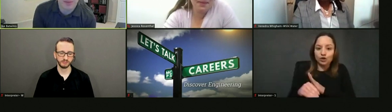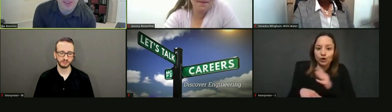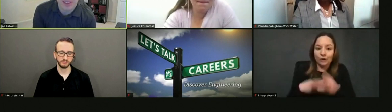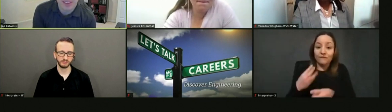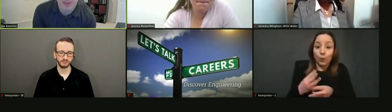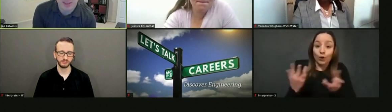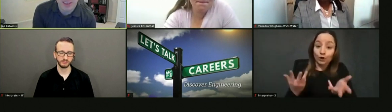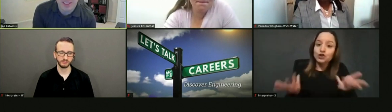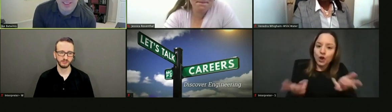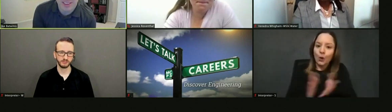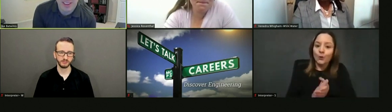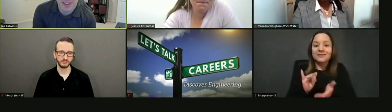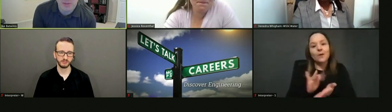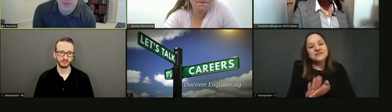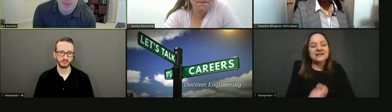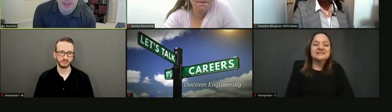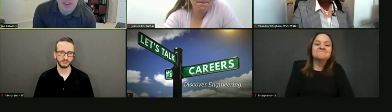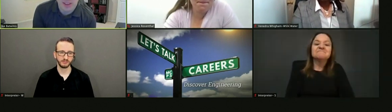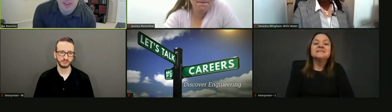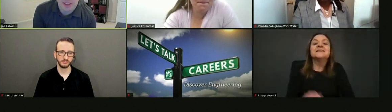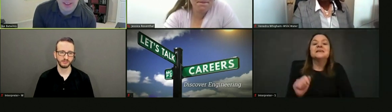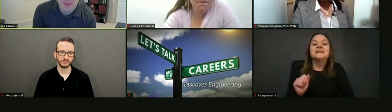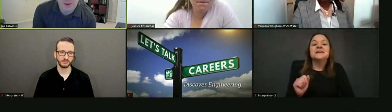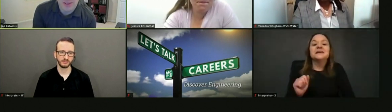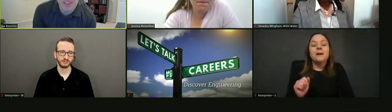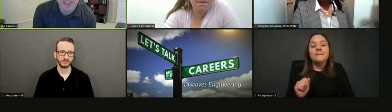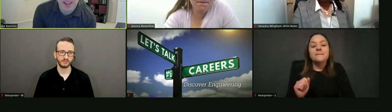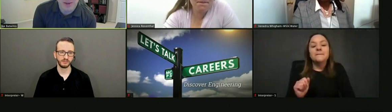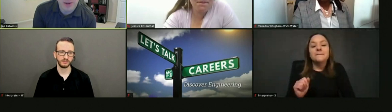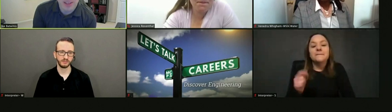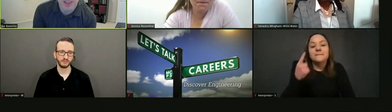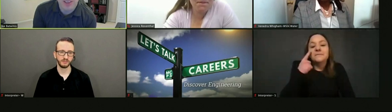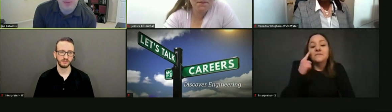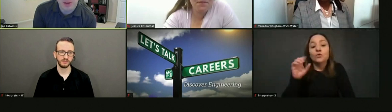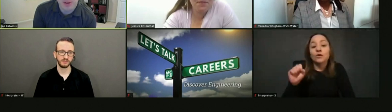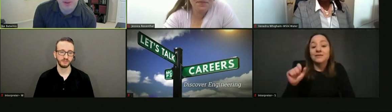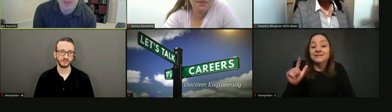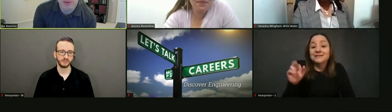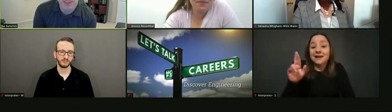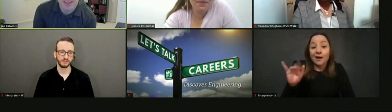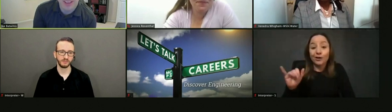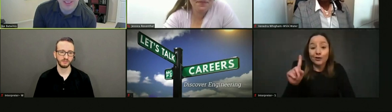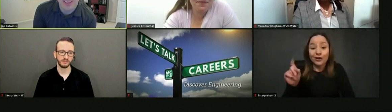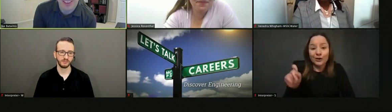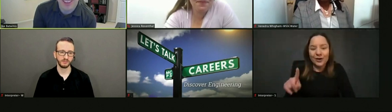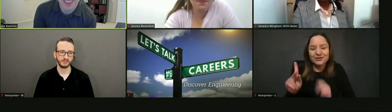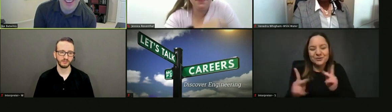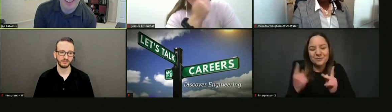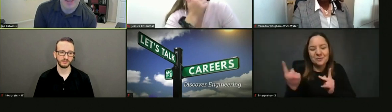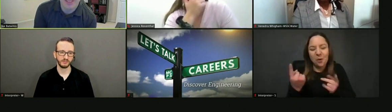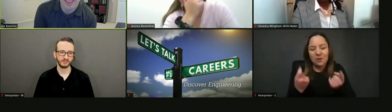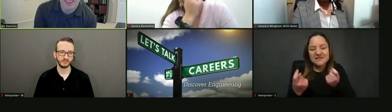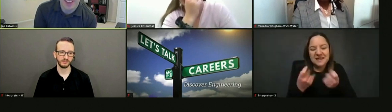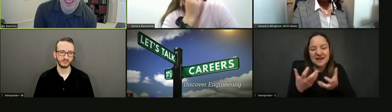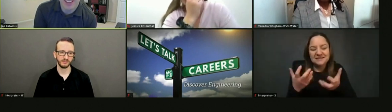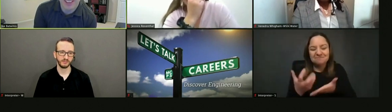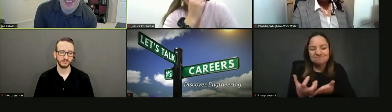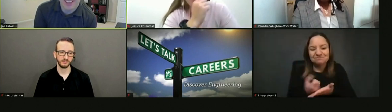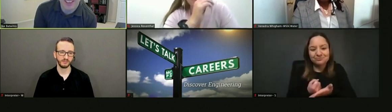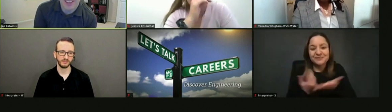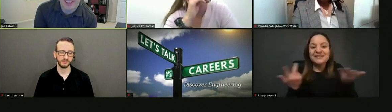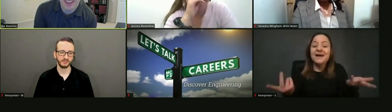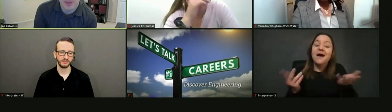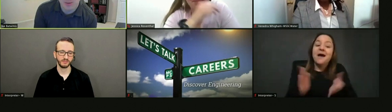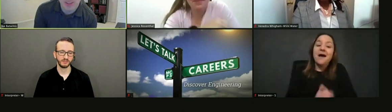So that was nice. As far as the salary question goes, everybody always wants to know about salaries. I'd